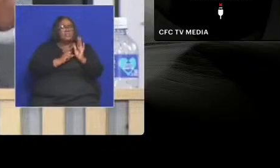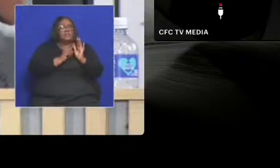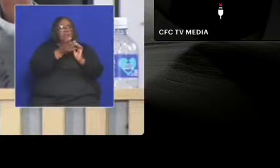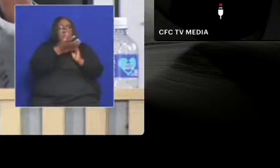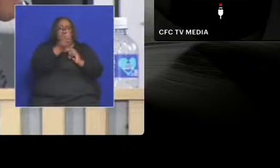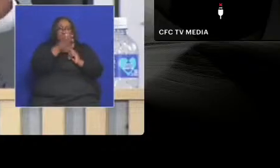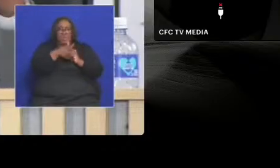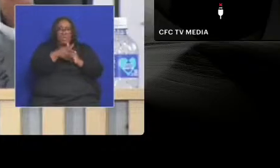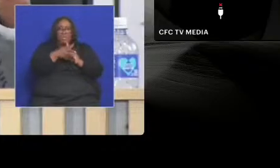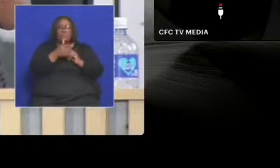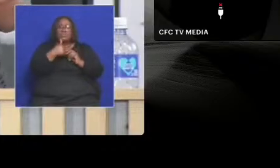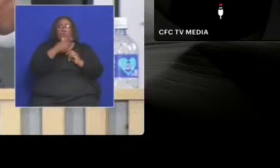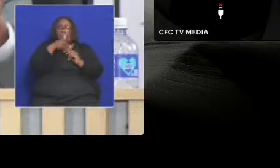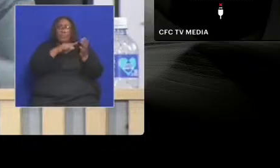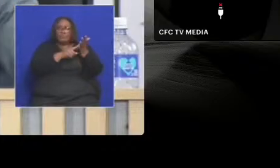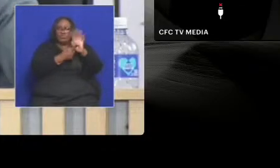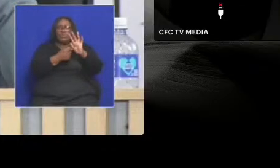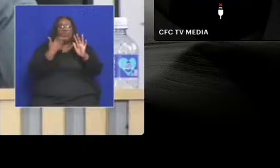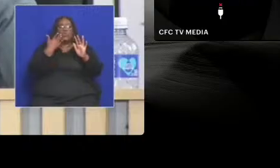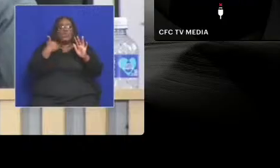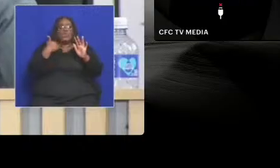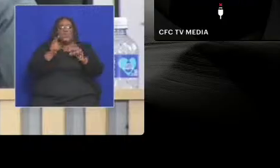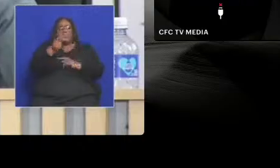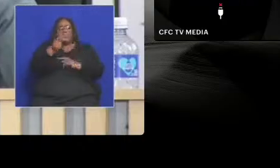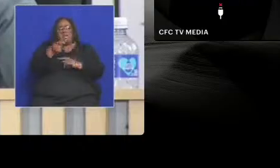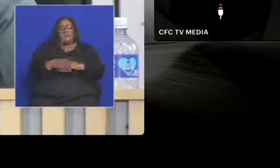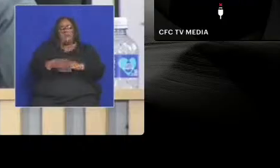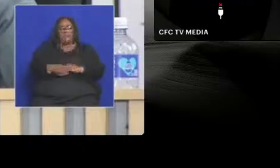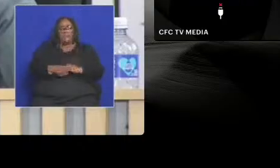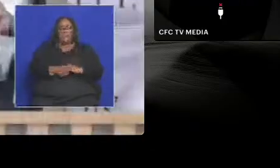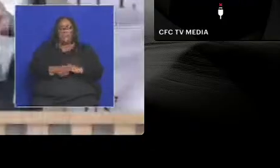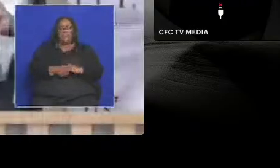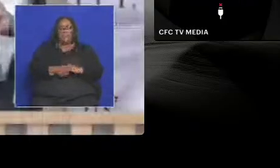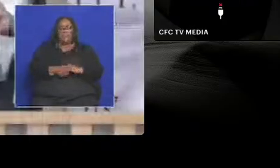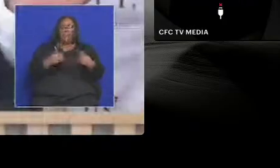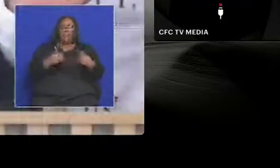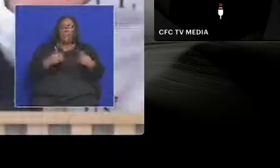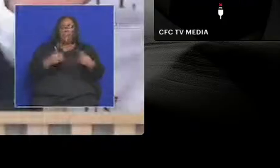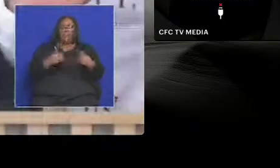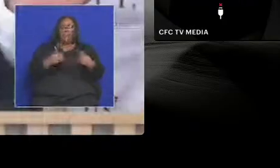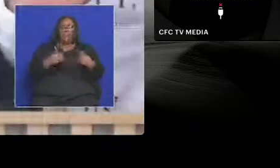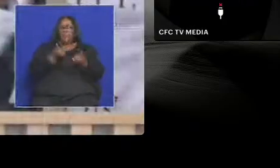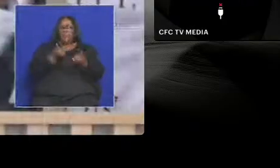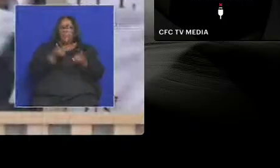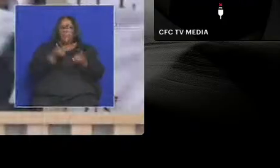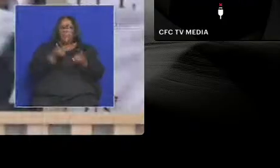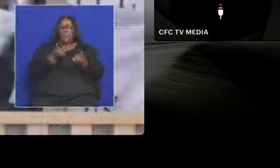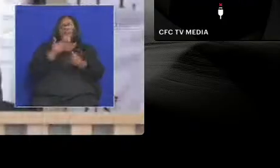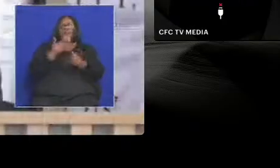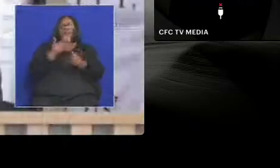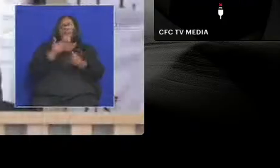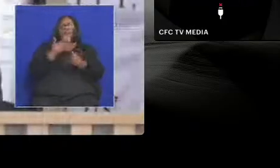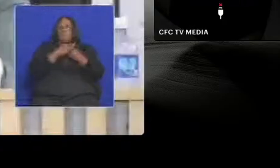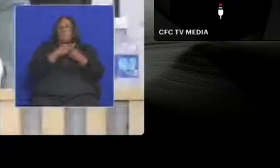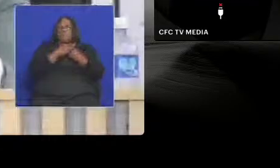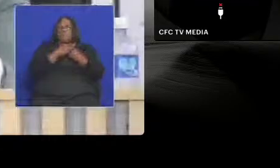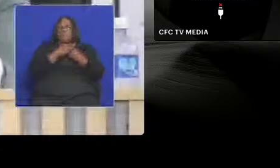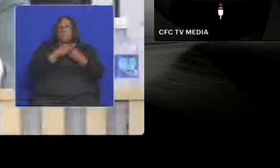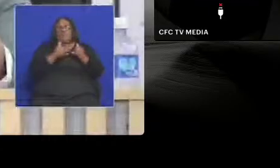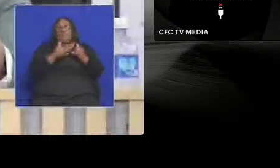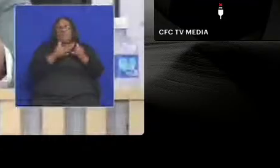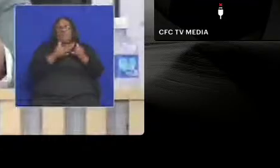supplier with the reference. we wouldn't know who of the many companies. Yes, but I'm saying is the if second you, one. I